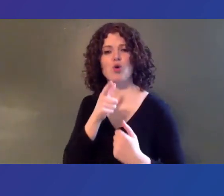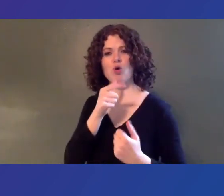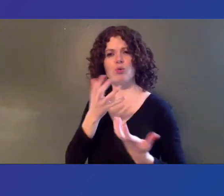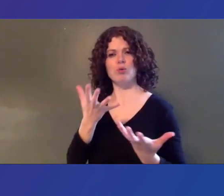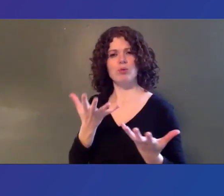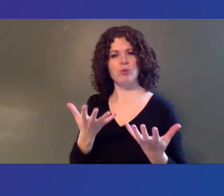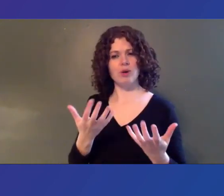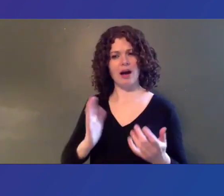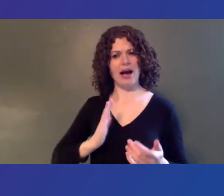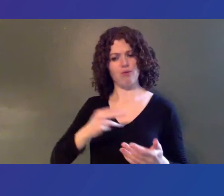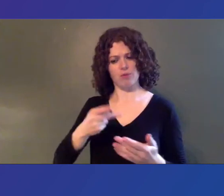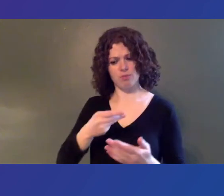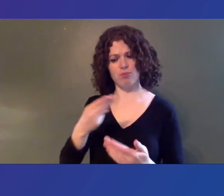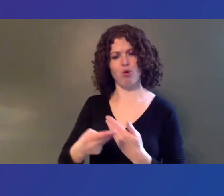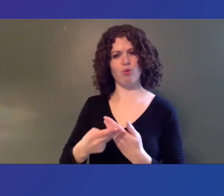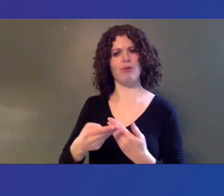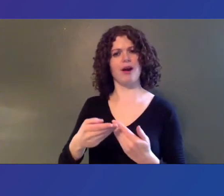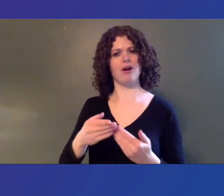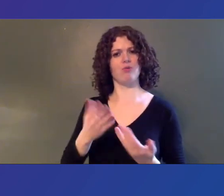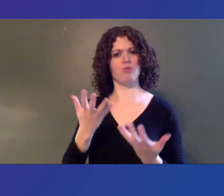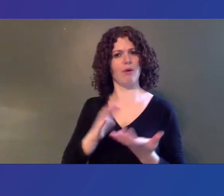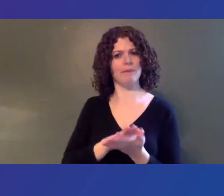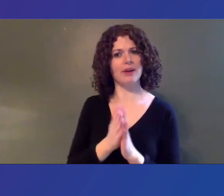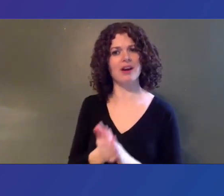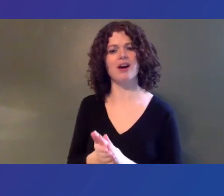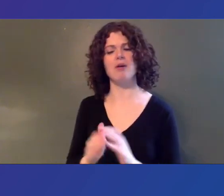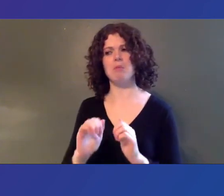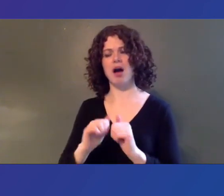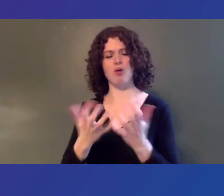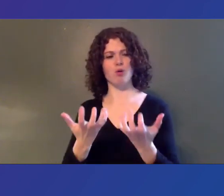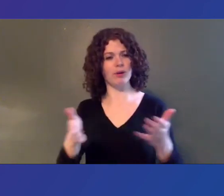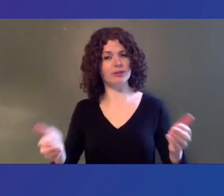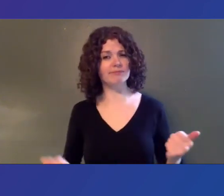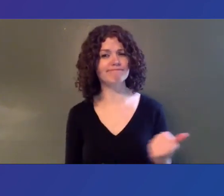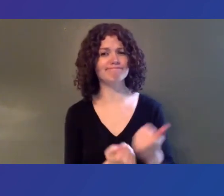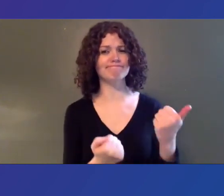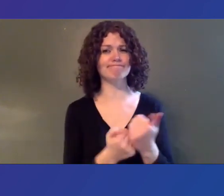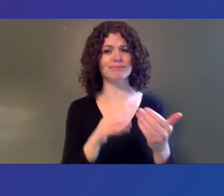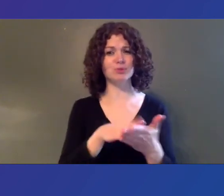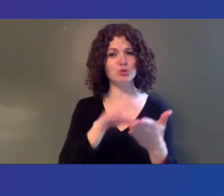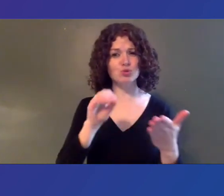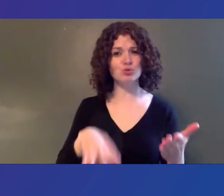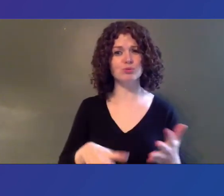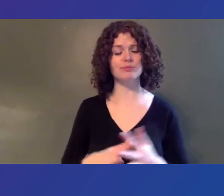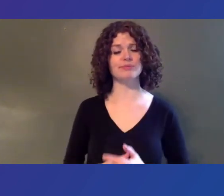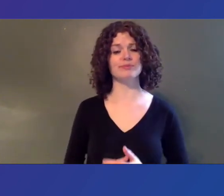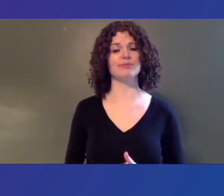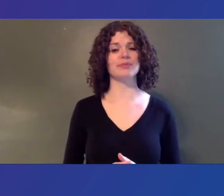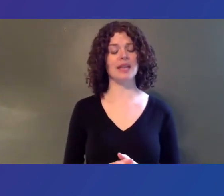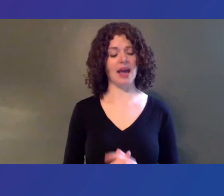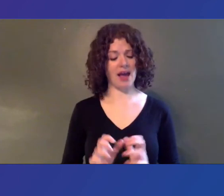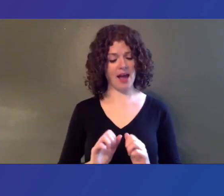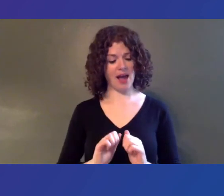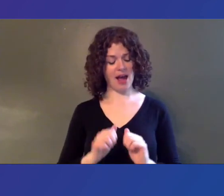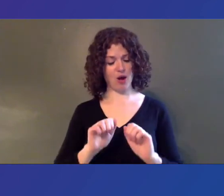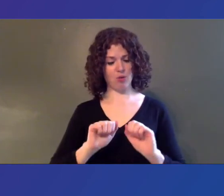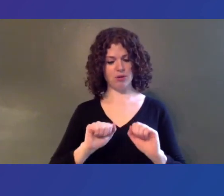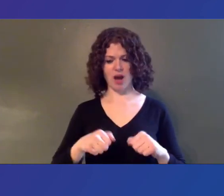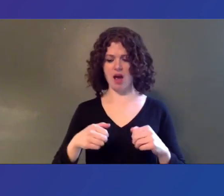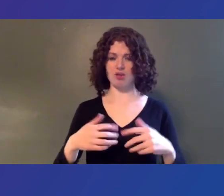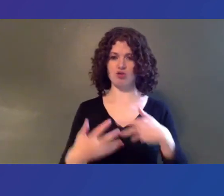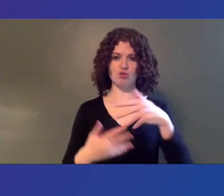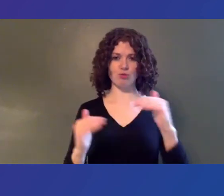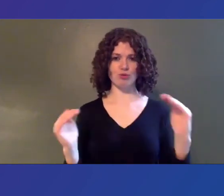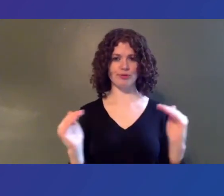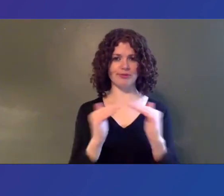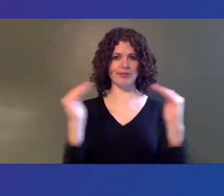want our students to become, how can we bring social justice in every single